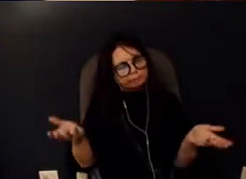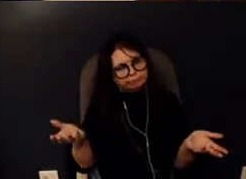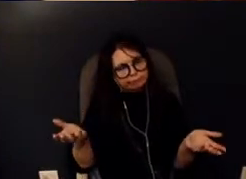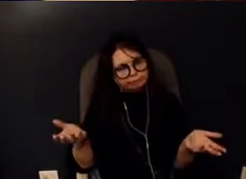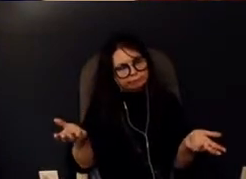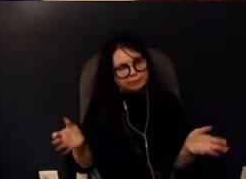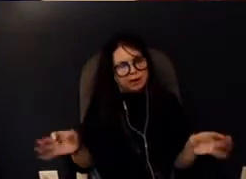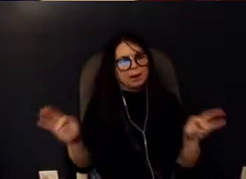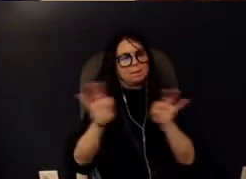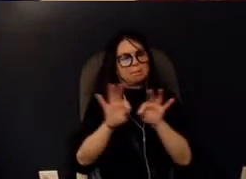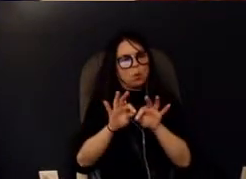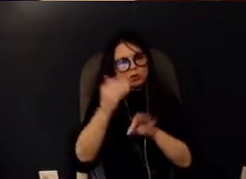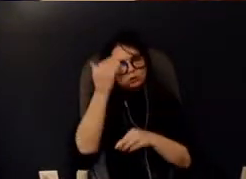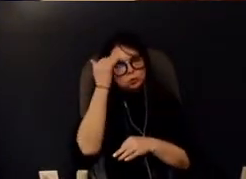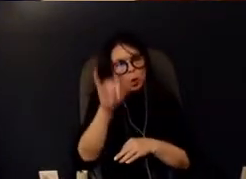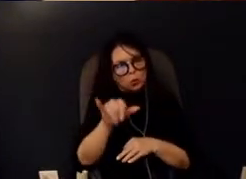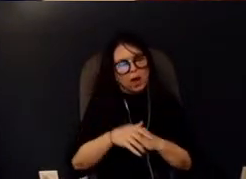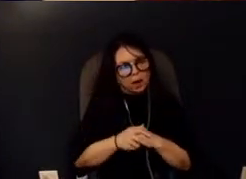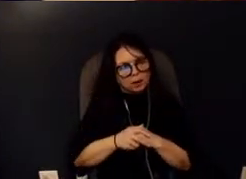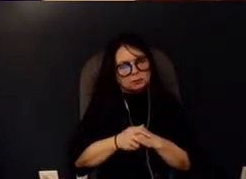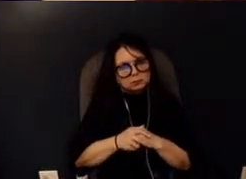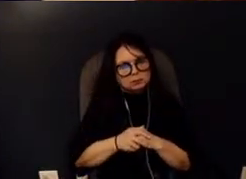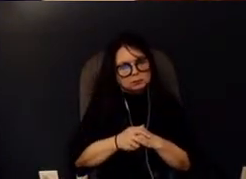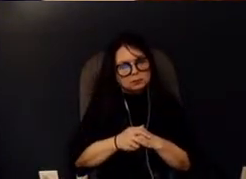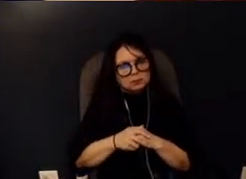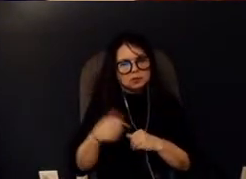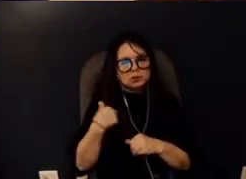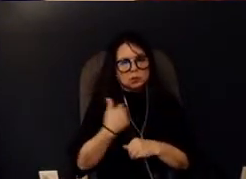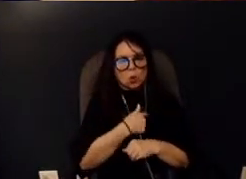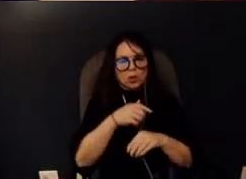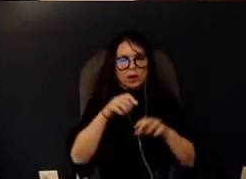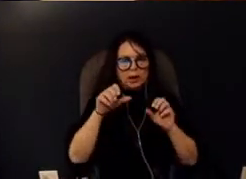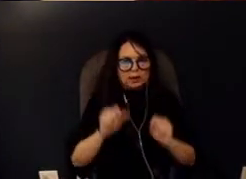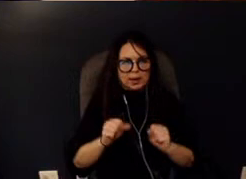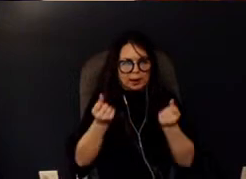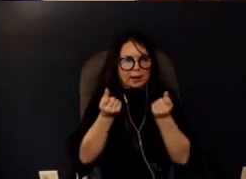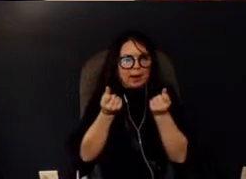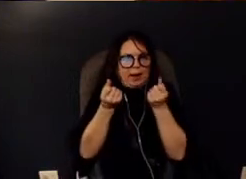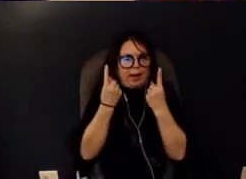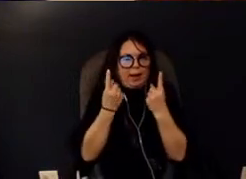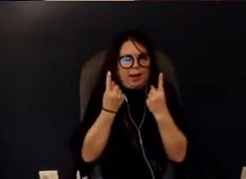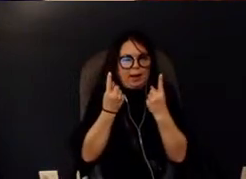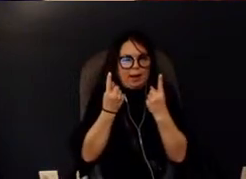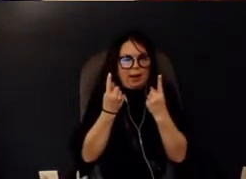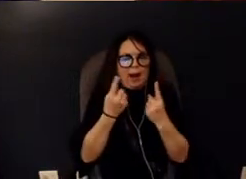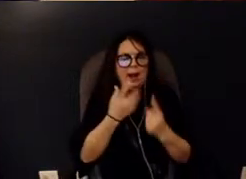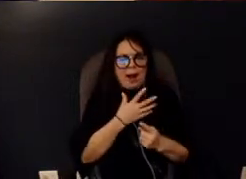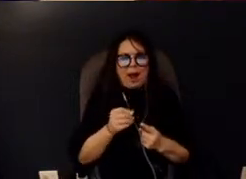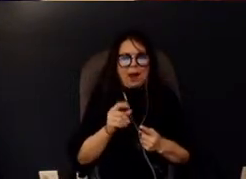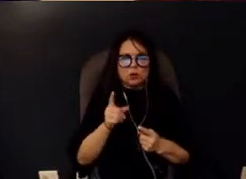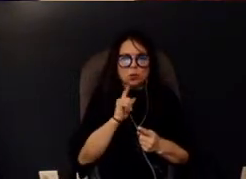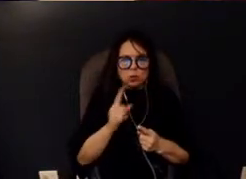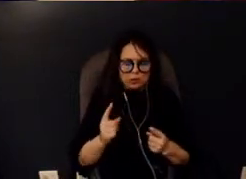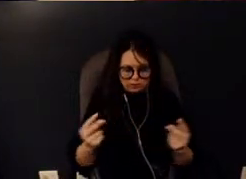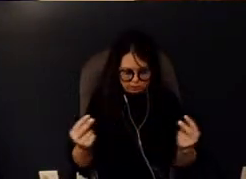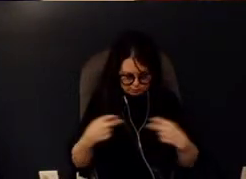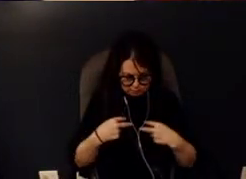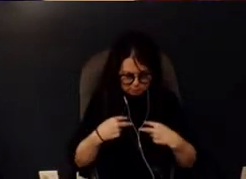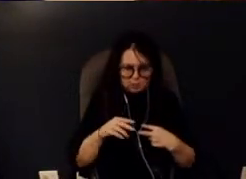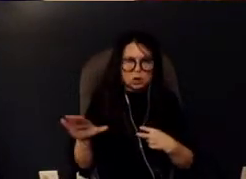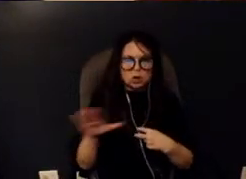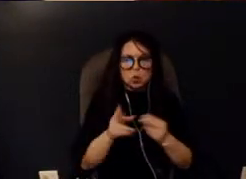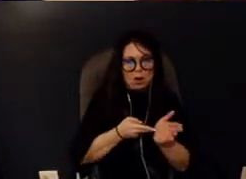you know, just so we can be centered in our dignity here. And so I think that it's important that we be honest. I'll keep saying